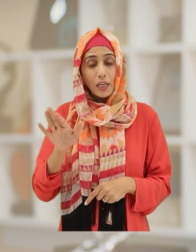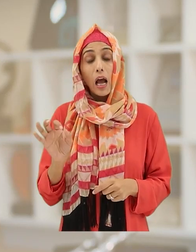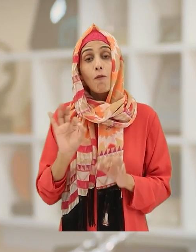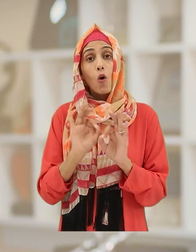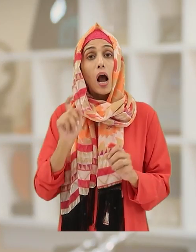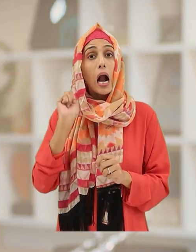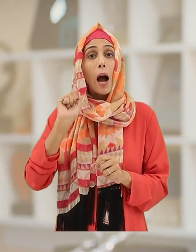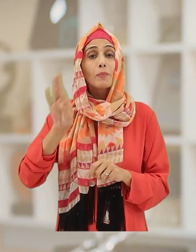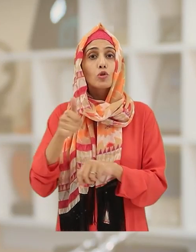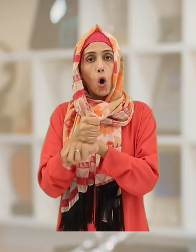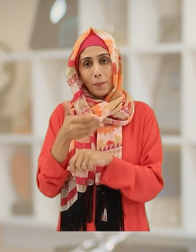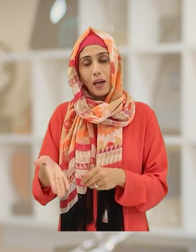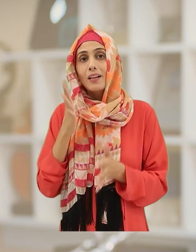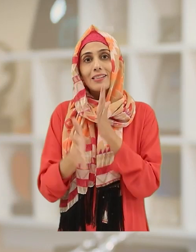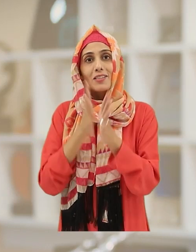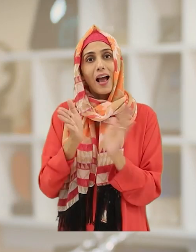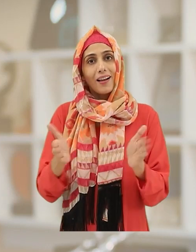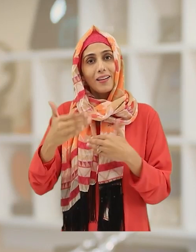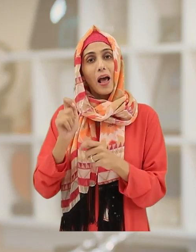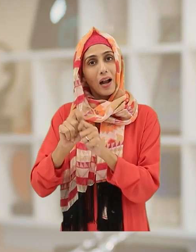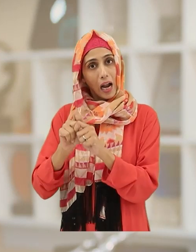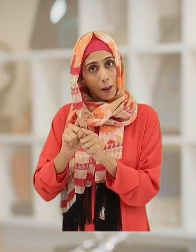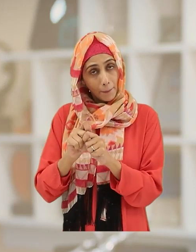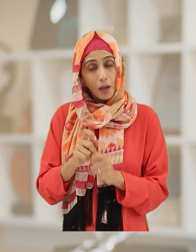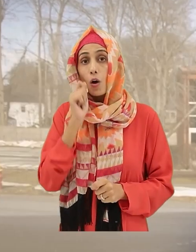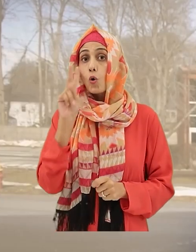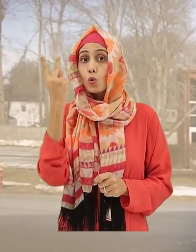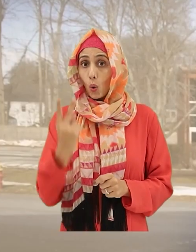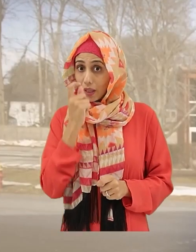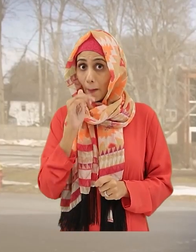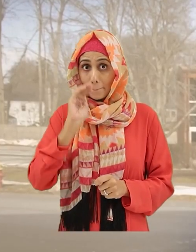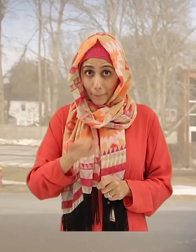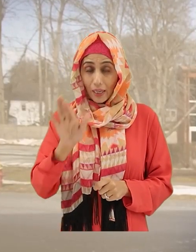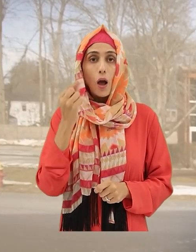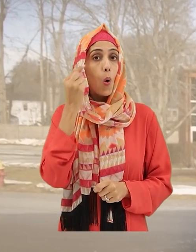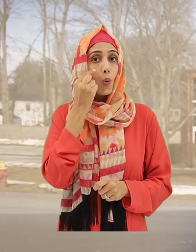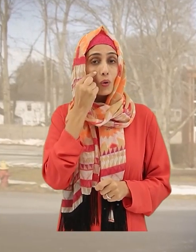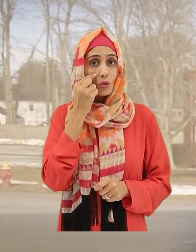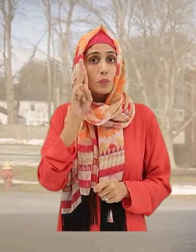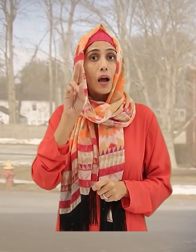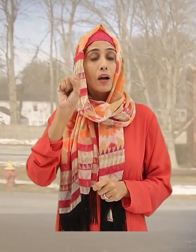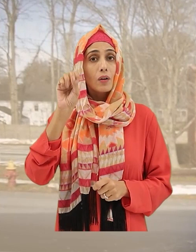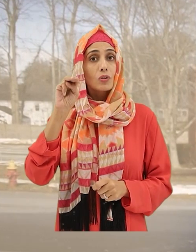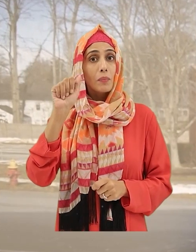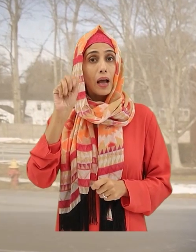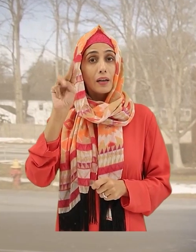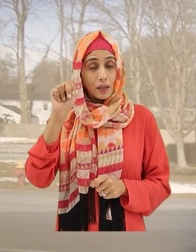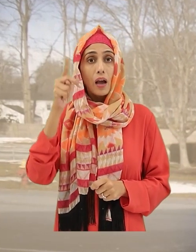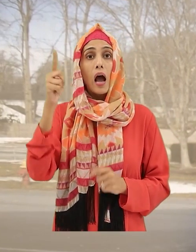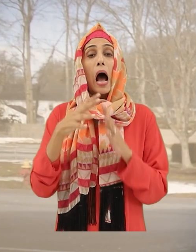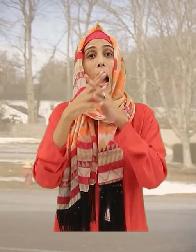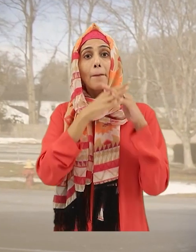full-time in the sign language department. Her second oldest son, Usman, got a 5-year scholarship to go to